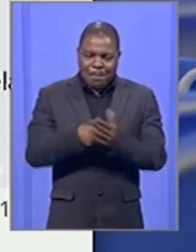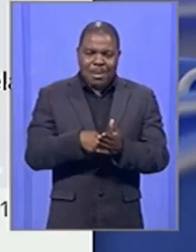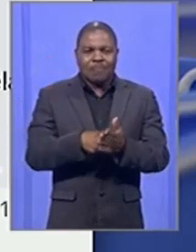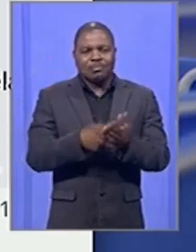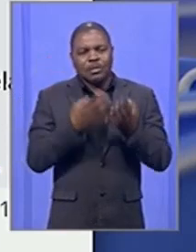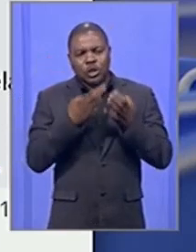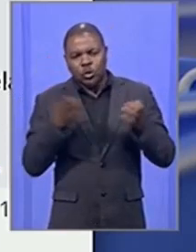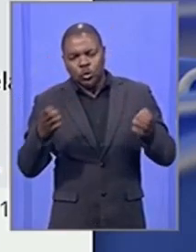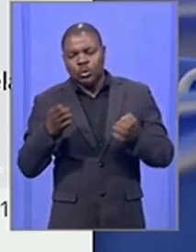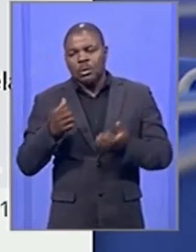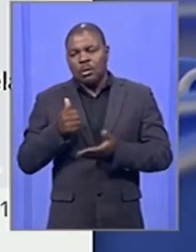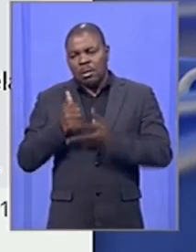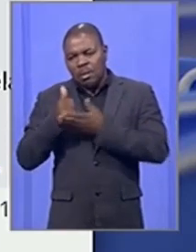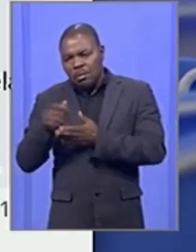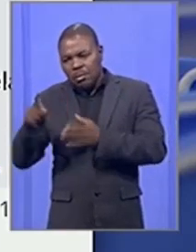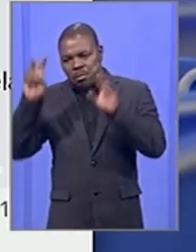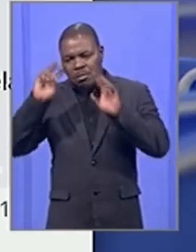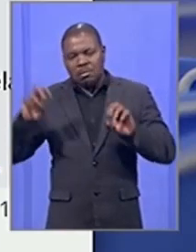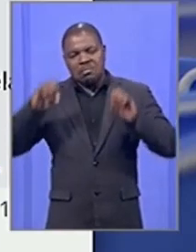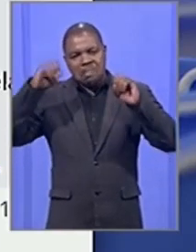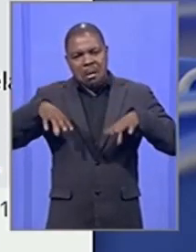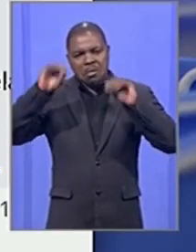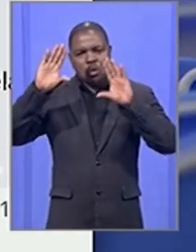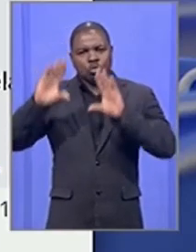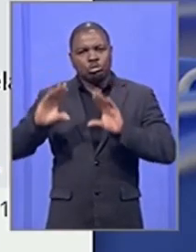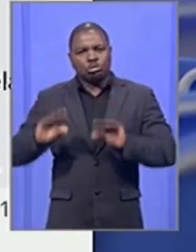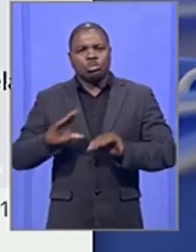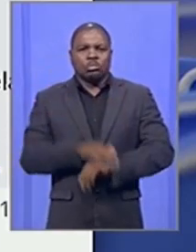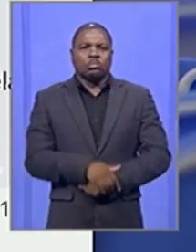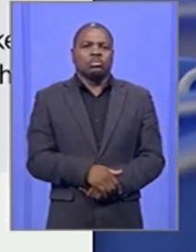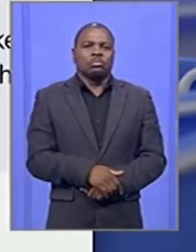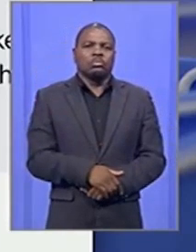rarololang bothateng ba o gaoa gafetsa-gafetsa ga motlakase.